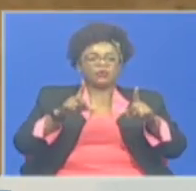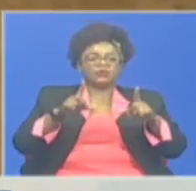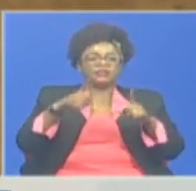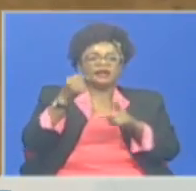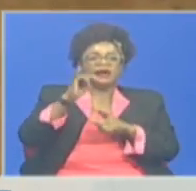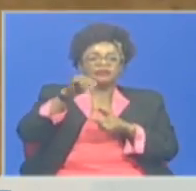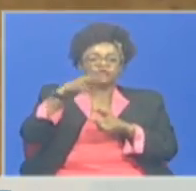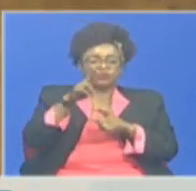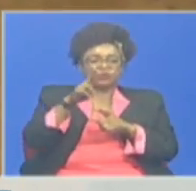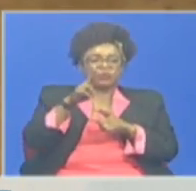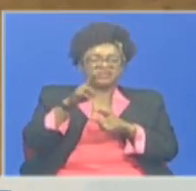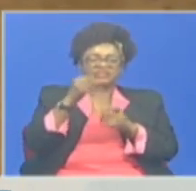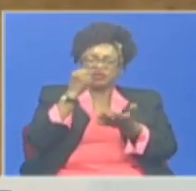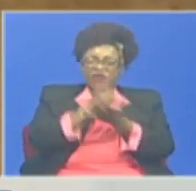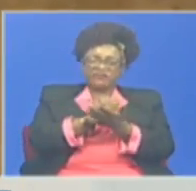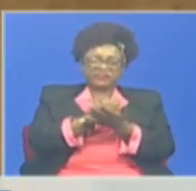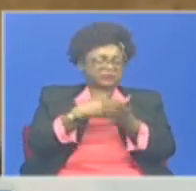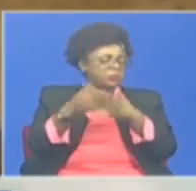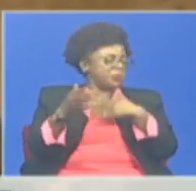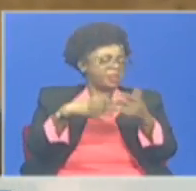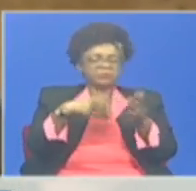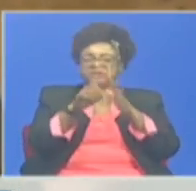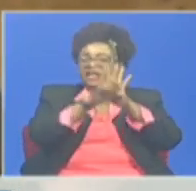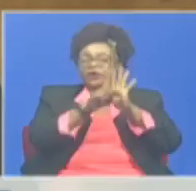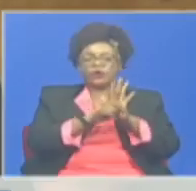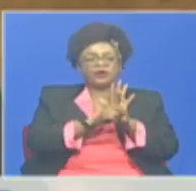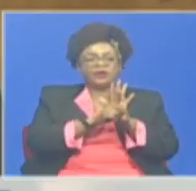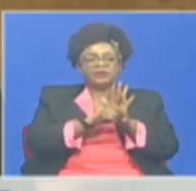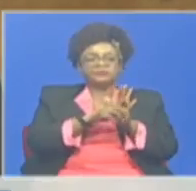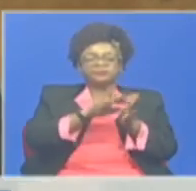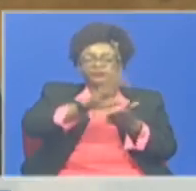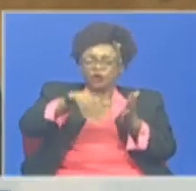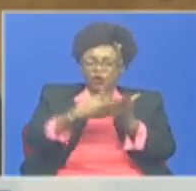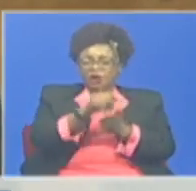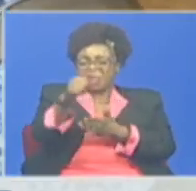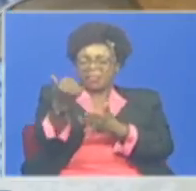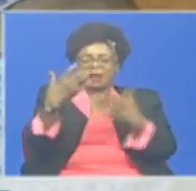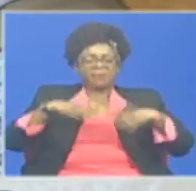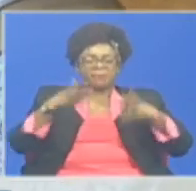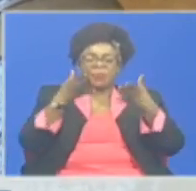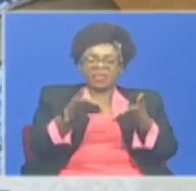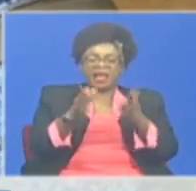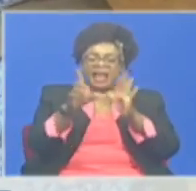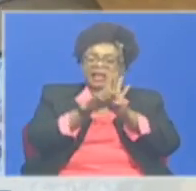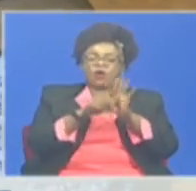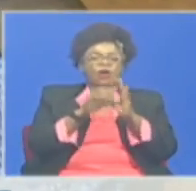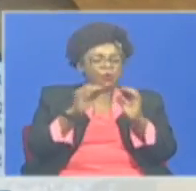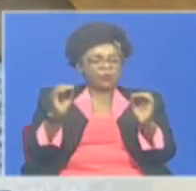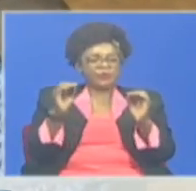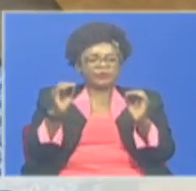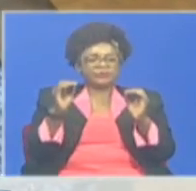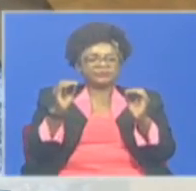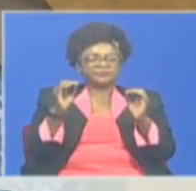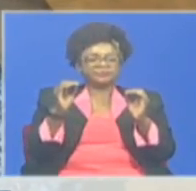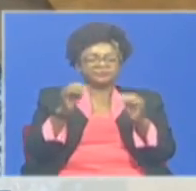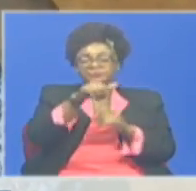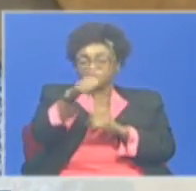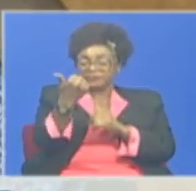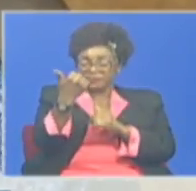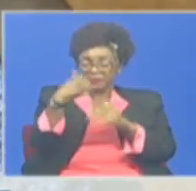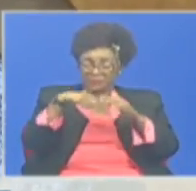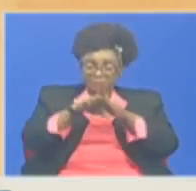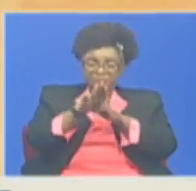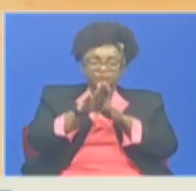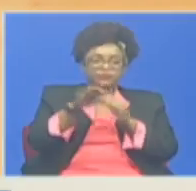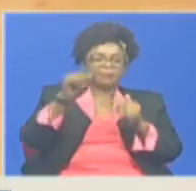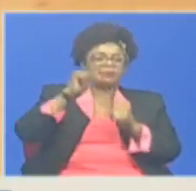Tuju is in office illegally. All the other people are in office illegally. Another march to the office of the Registrar of Political Parties